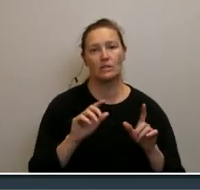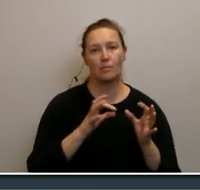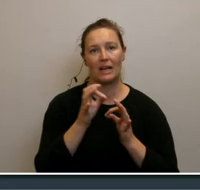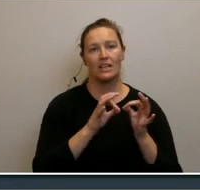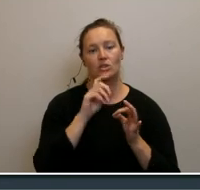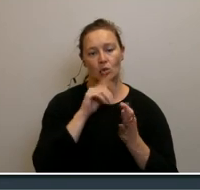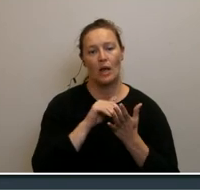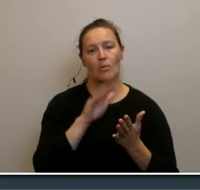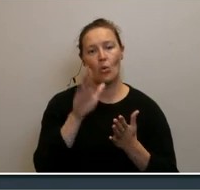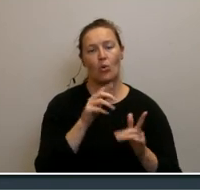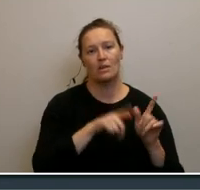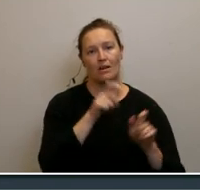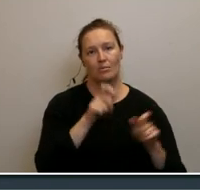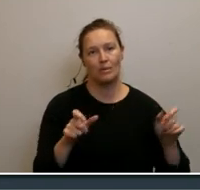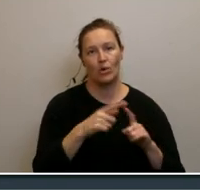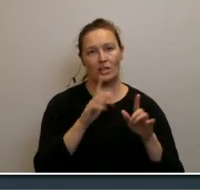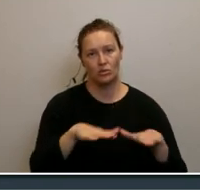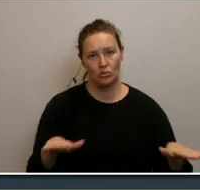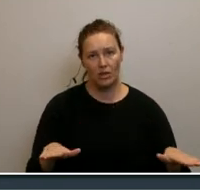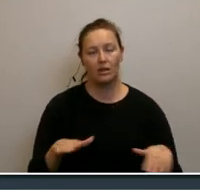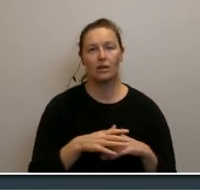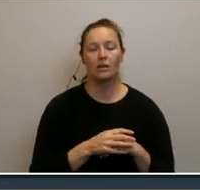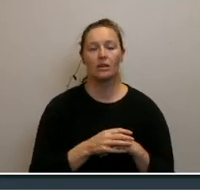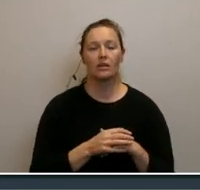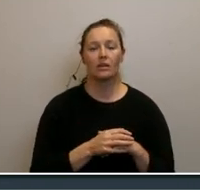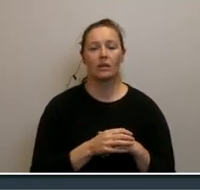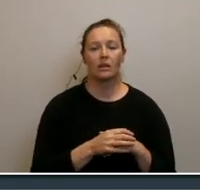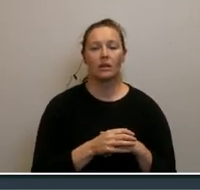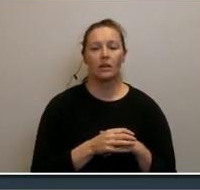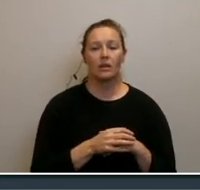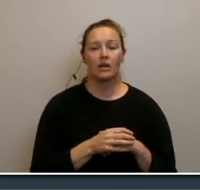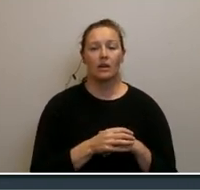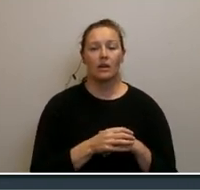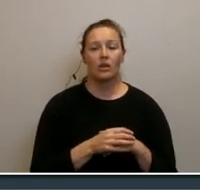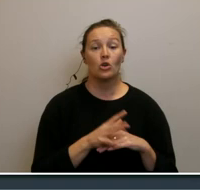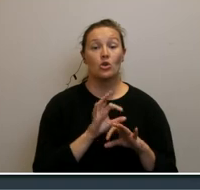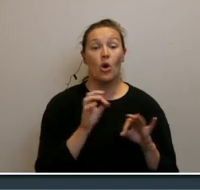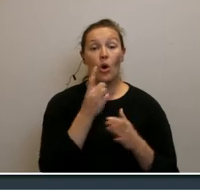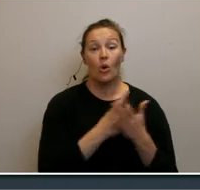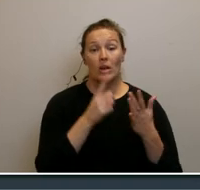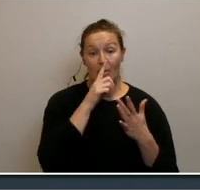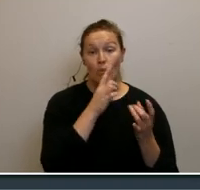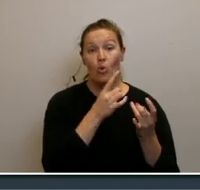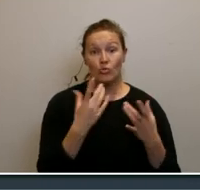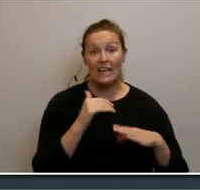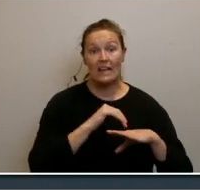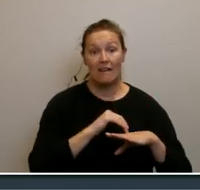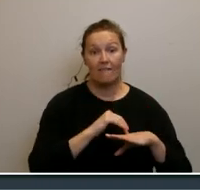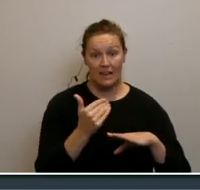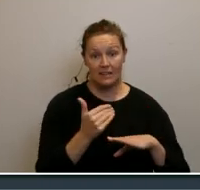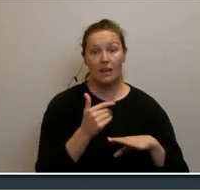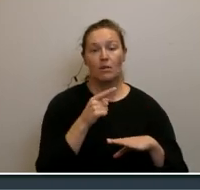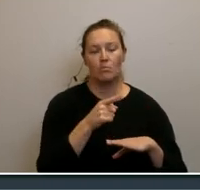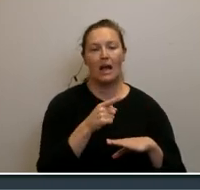our rangatahi and tamariki, not only those already disaffected, but those who may become